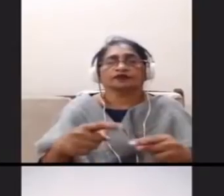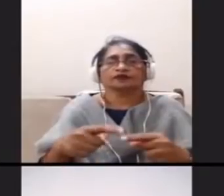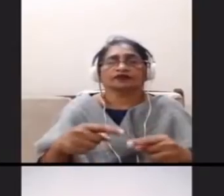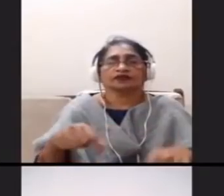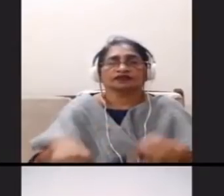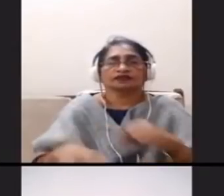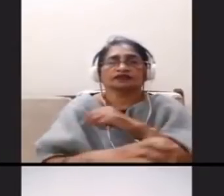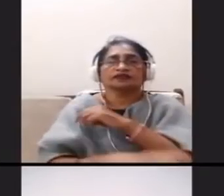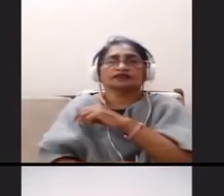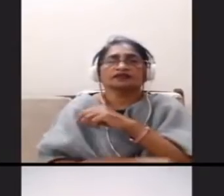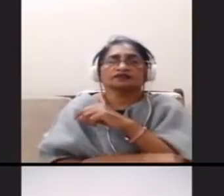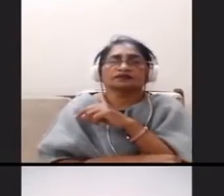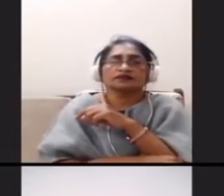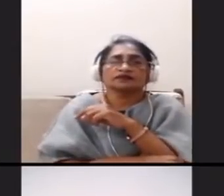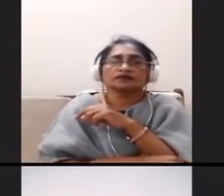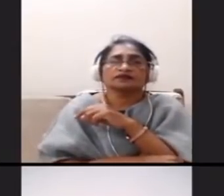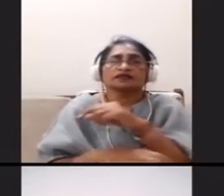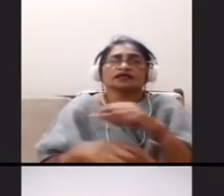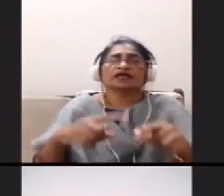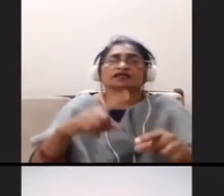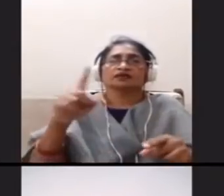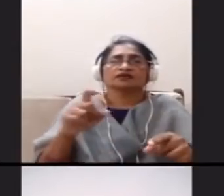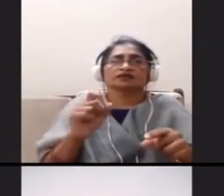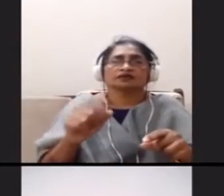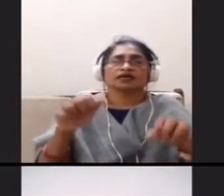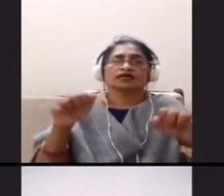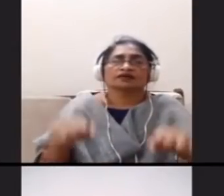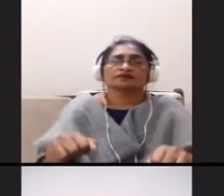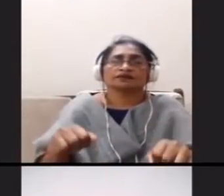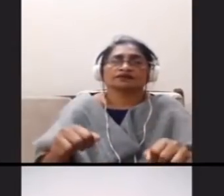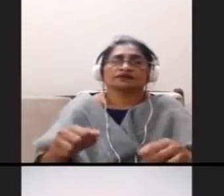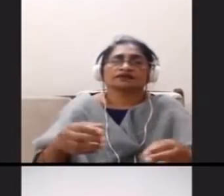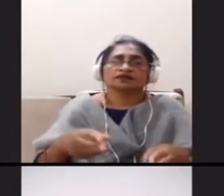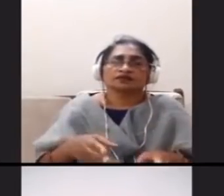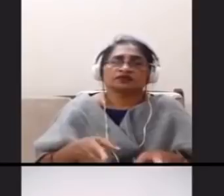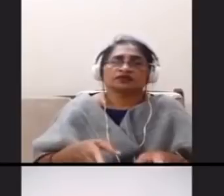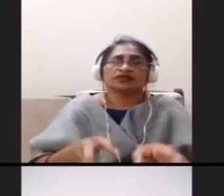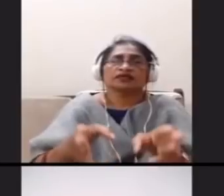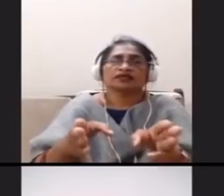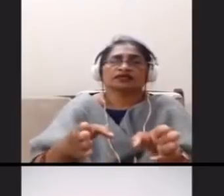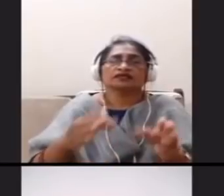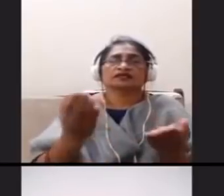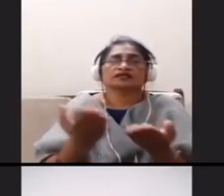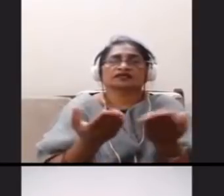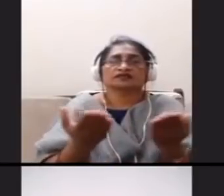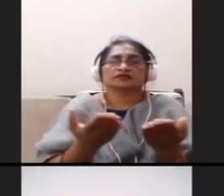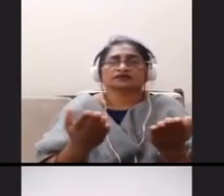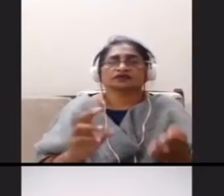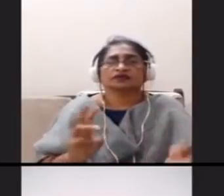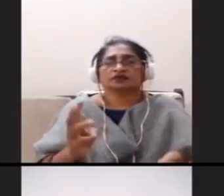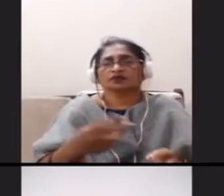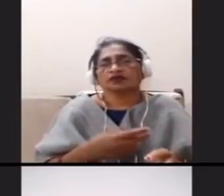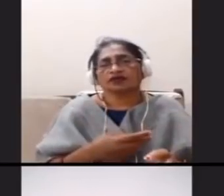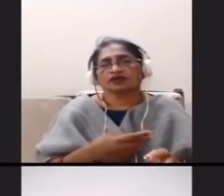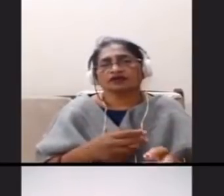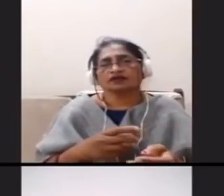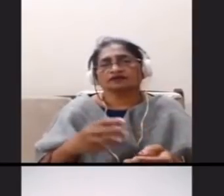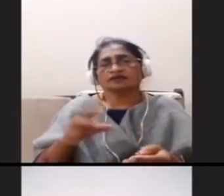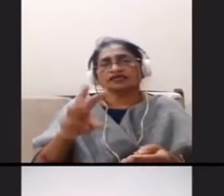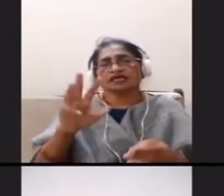are missing out of the equation, are able to access a school? Because we have an enrollment of about 8 million